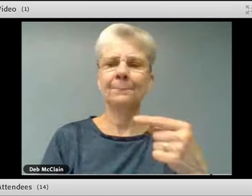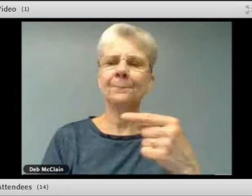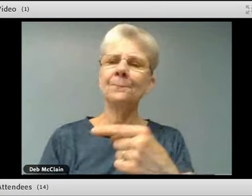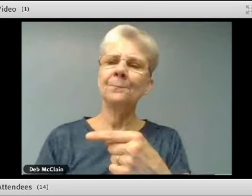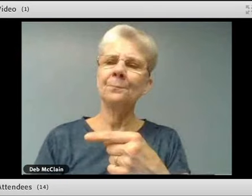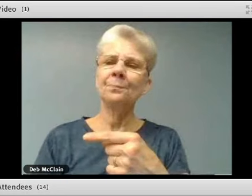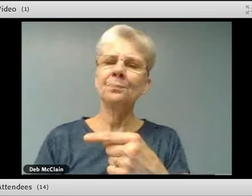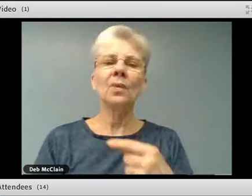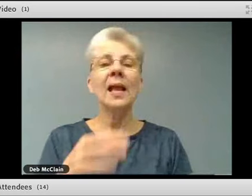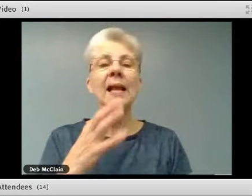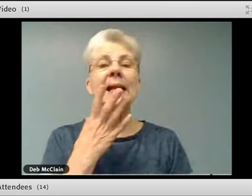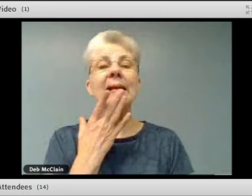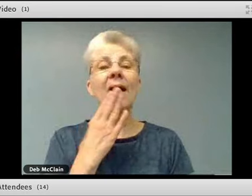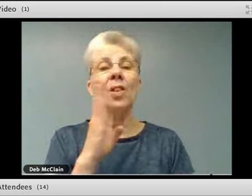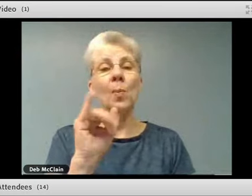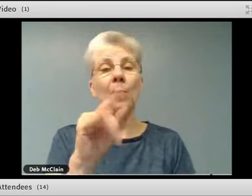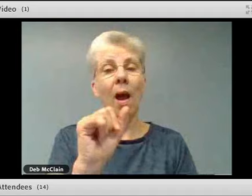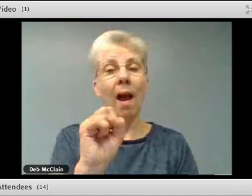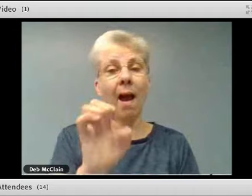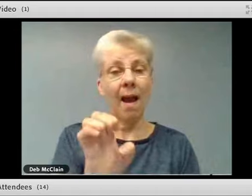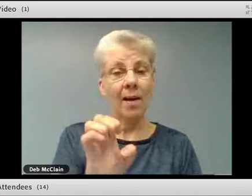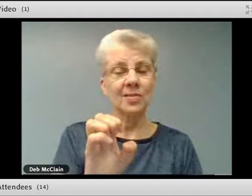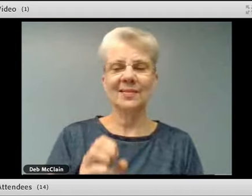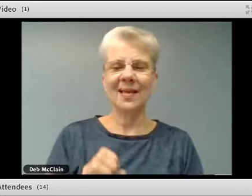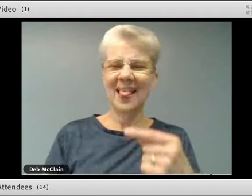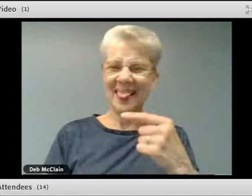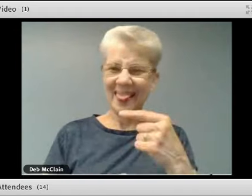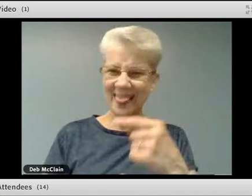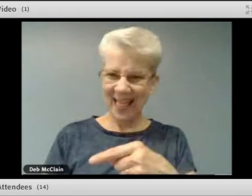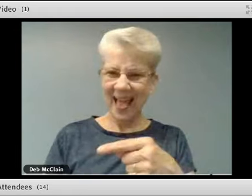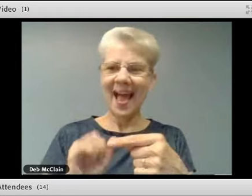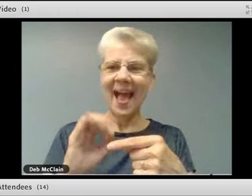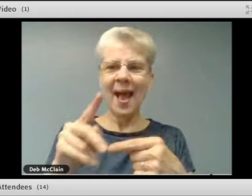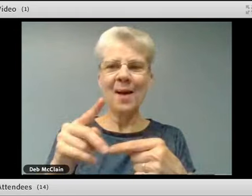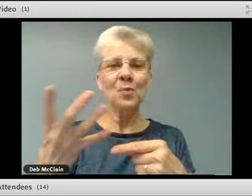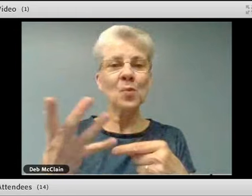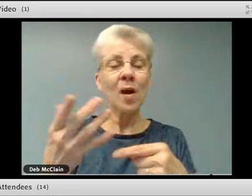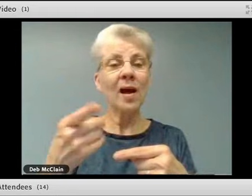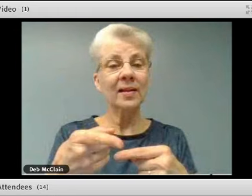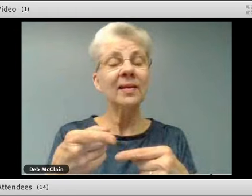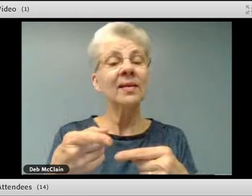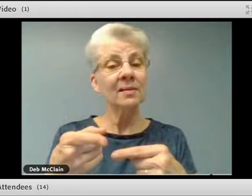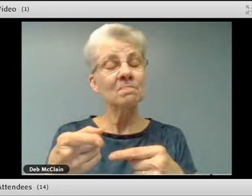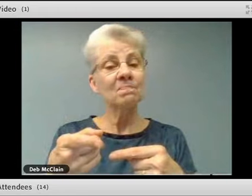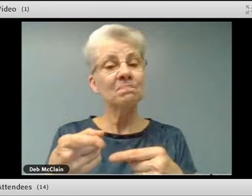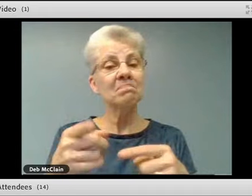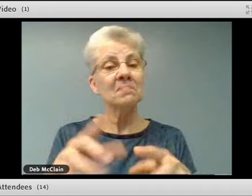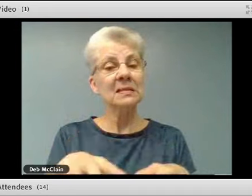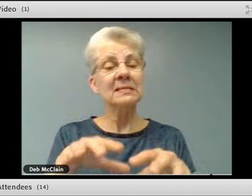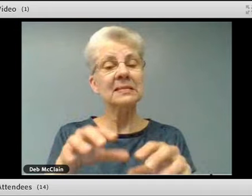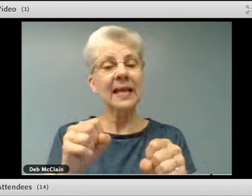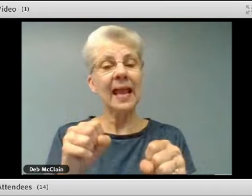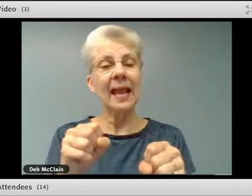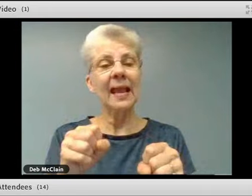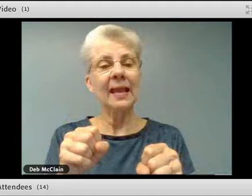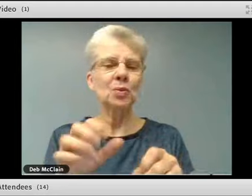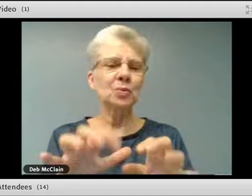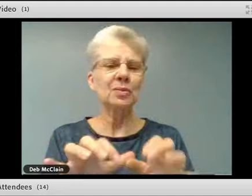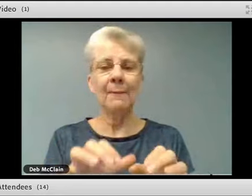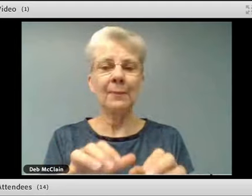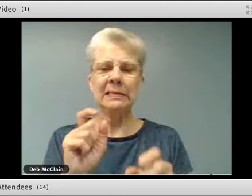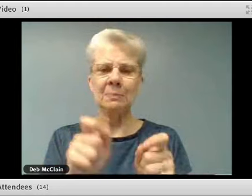So there's a color browse app. The color browse app will take, you type